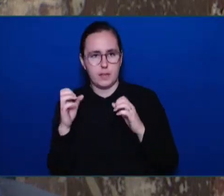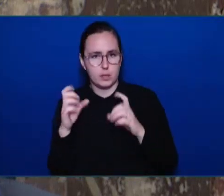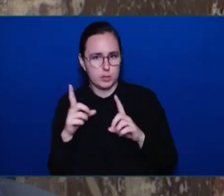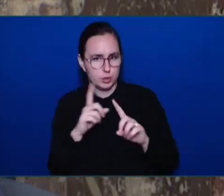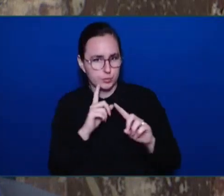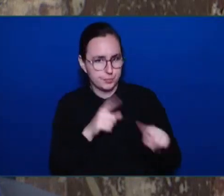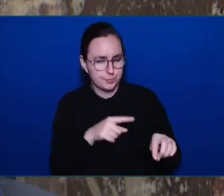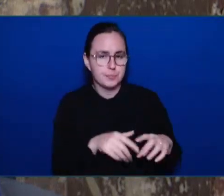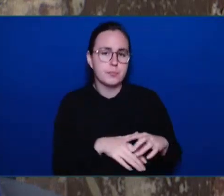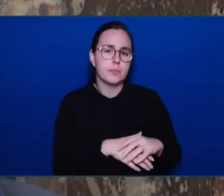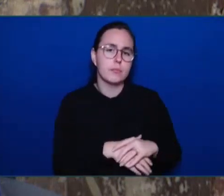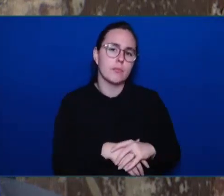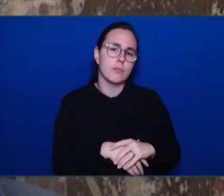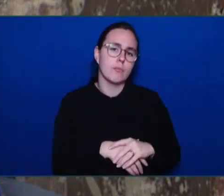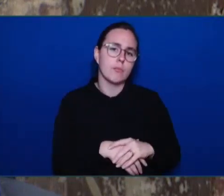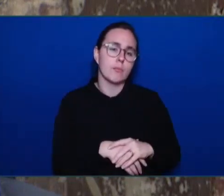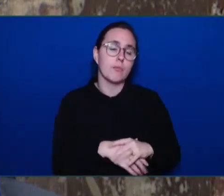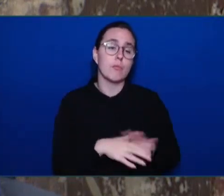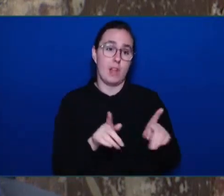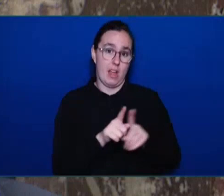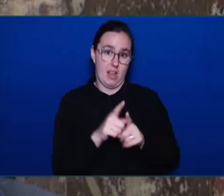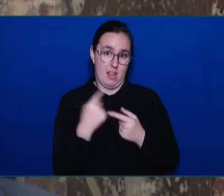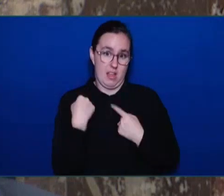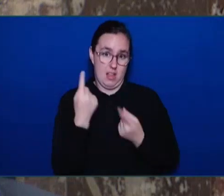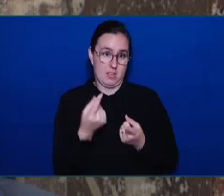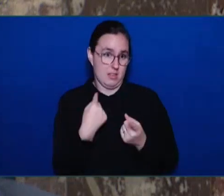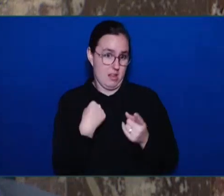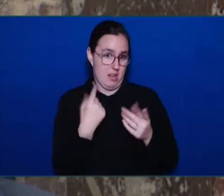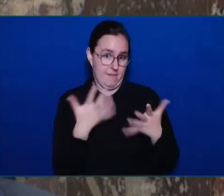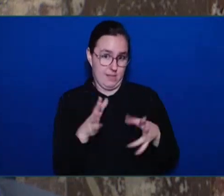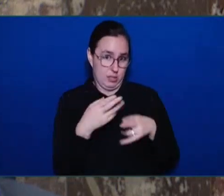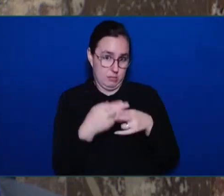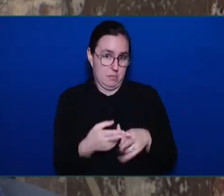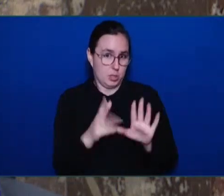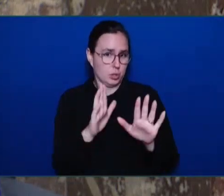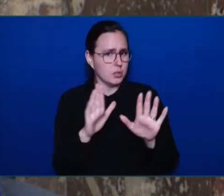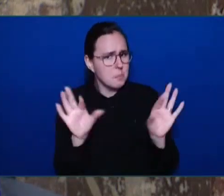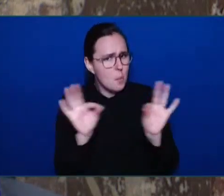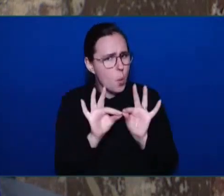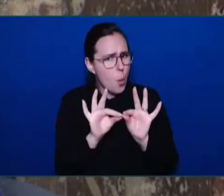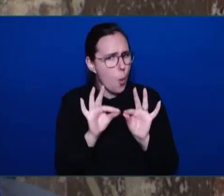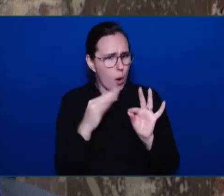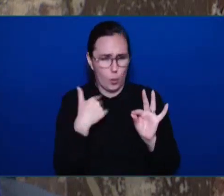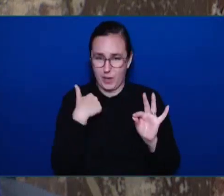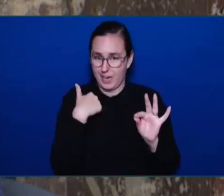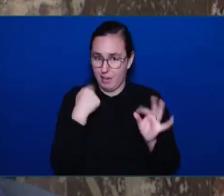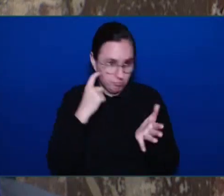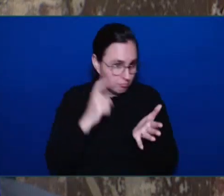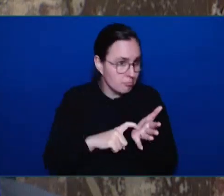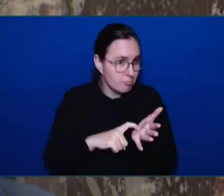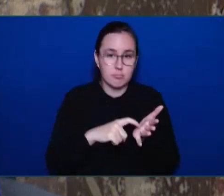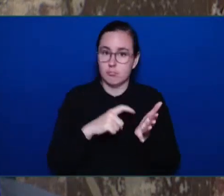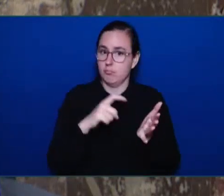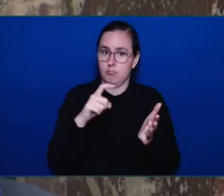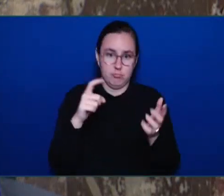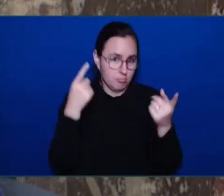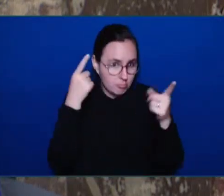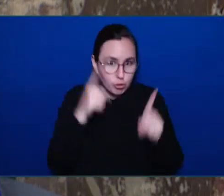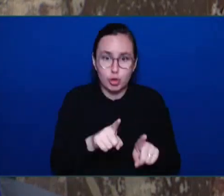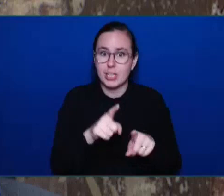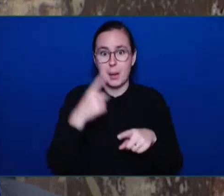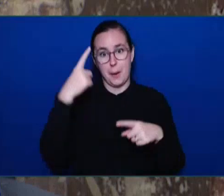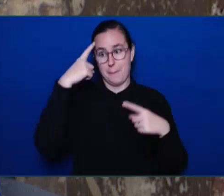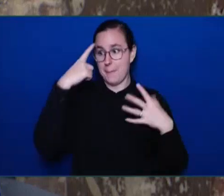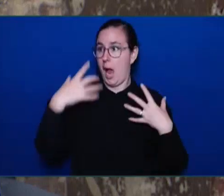priority. We know that how important the mental health and the well-being of our children is, and as a government,